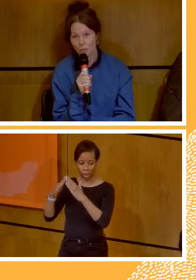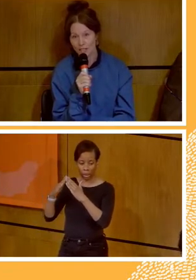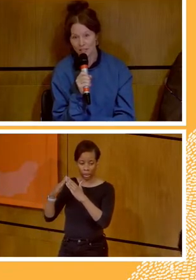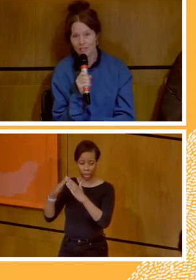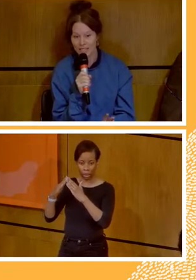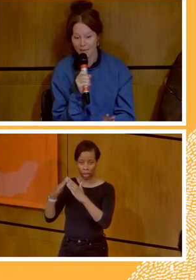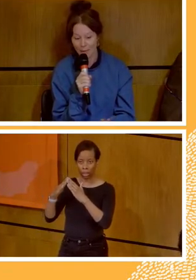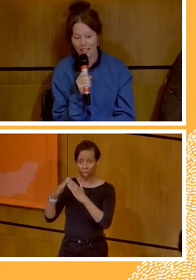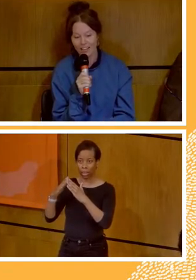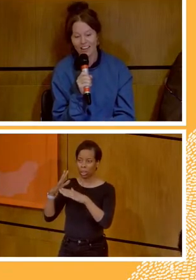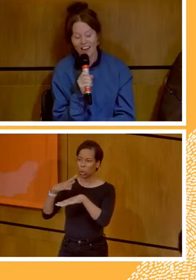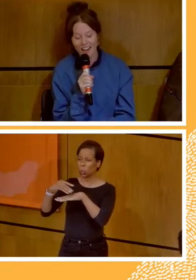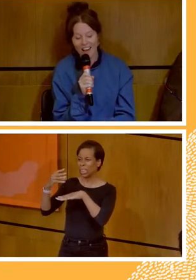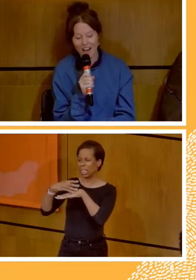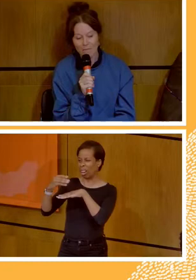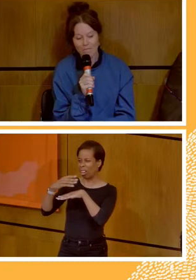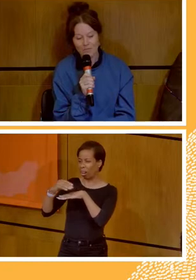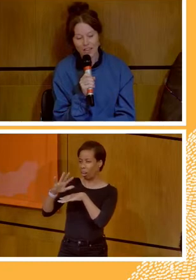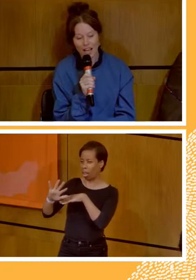so-called Sweden, Sápmi.